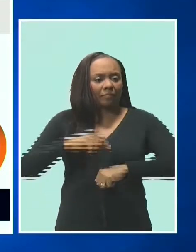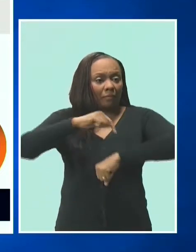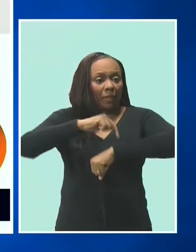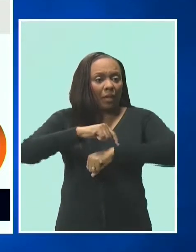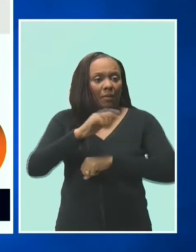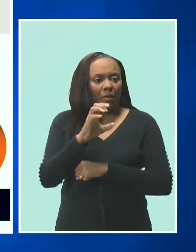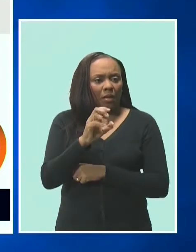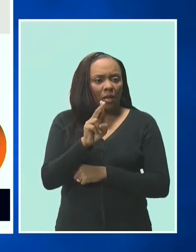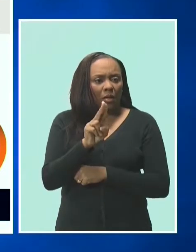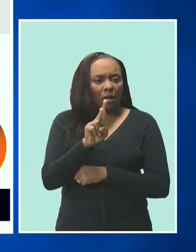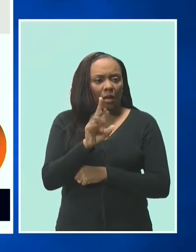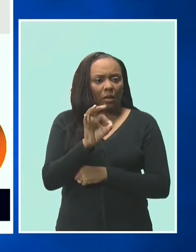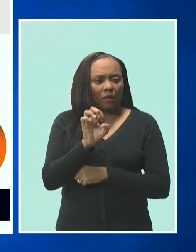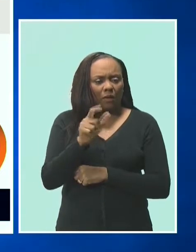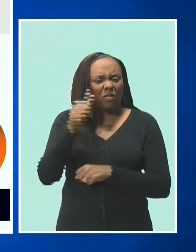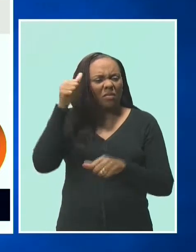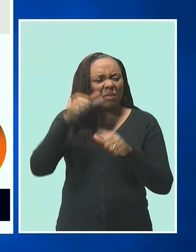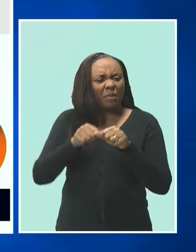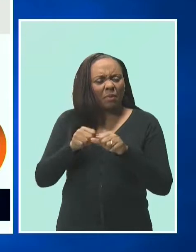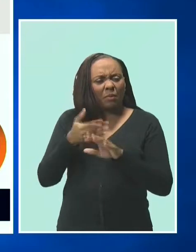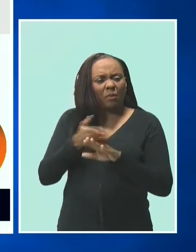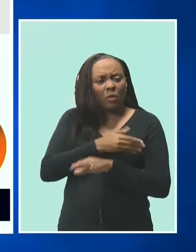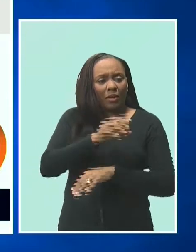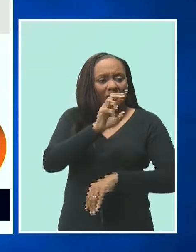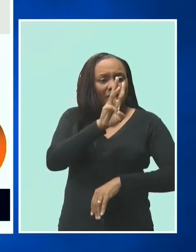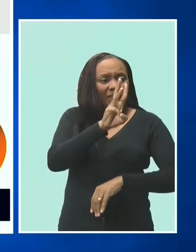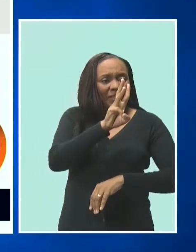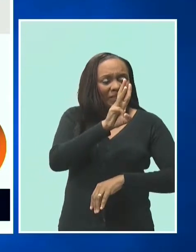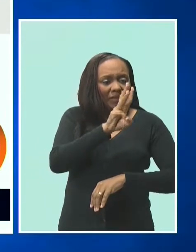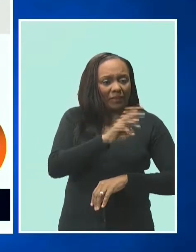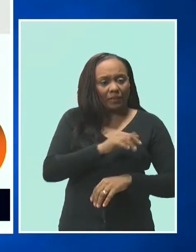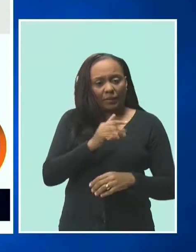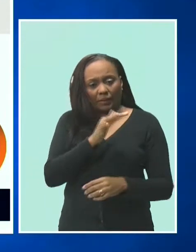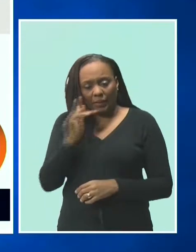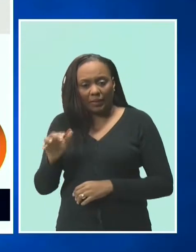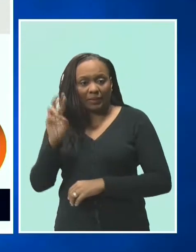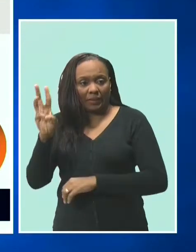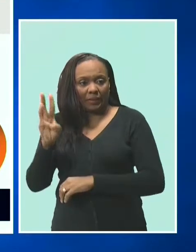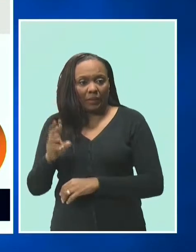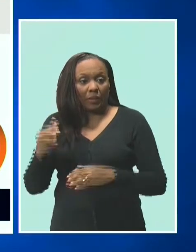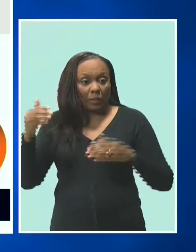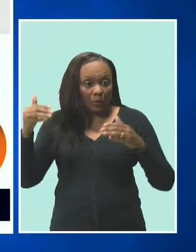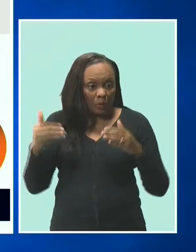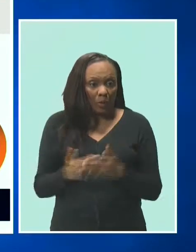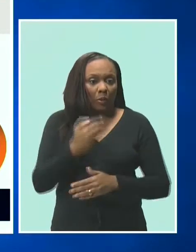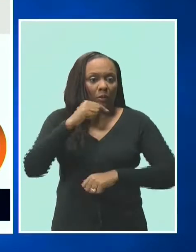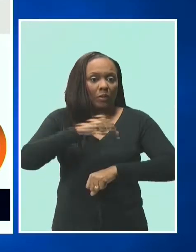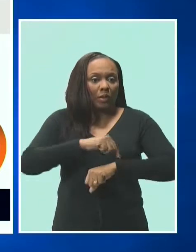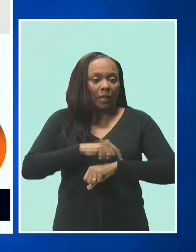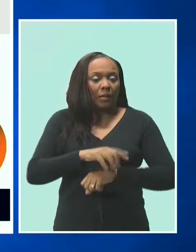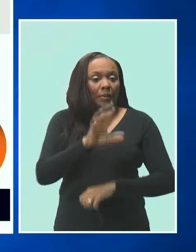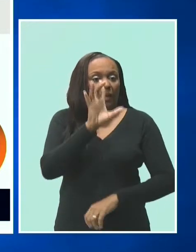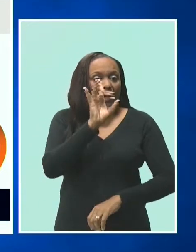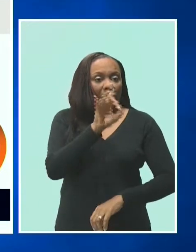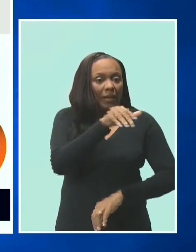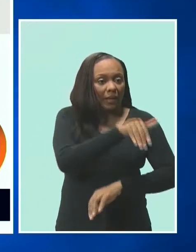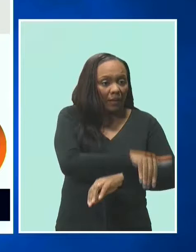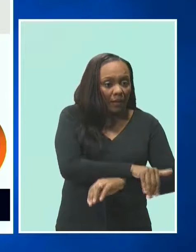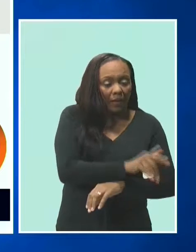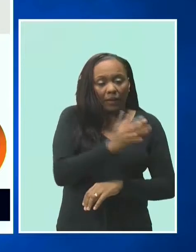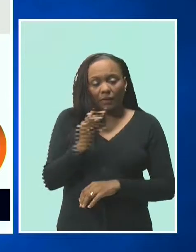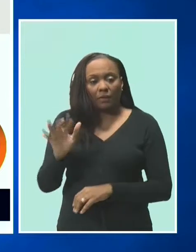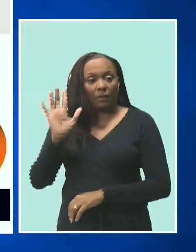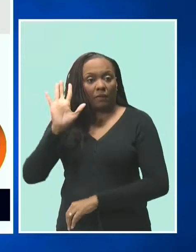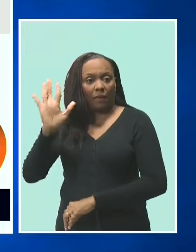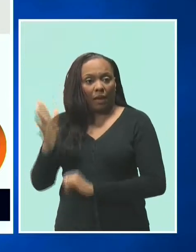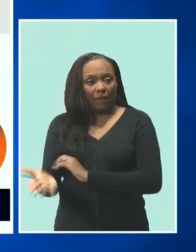time. Remember, we were on a 6 to 6 curfew, so commit this one to memory. The new nighttime lockdown period is 8 p.m. to 5